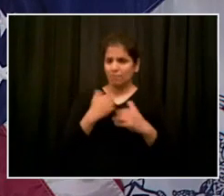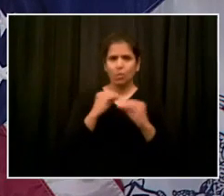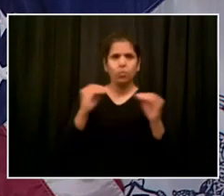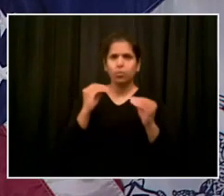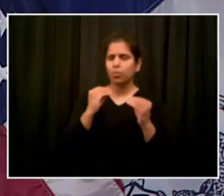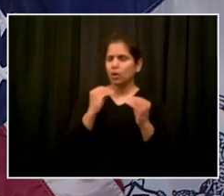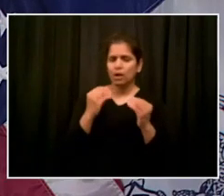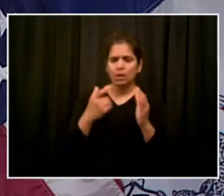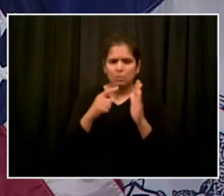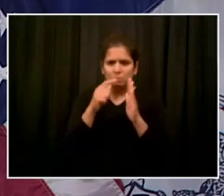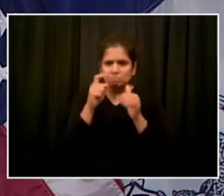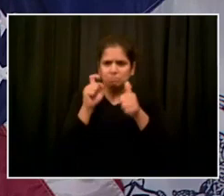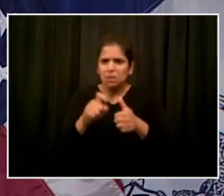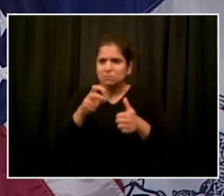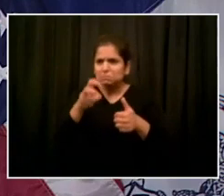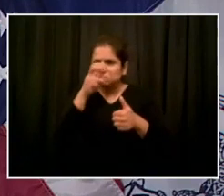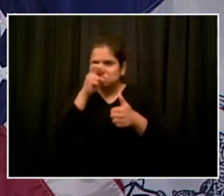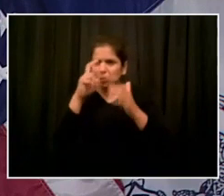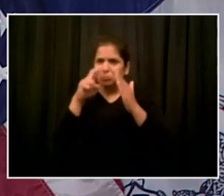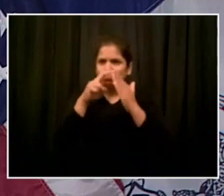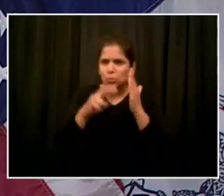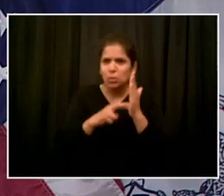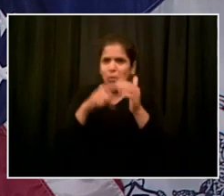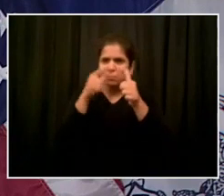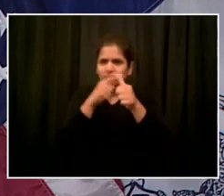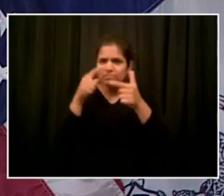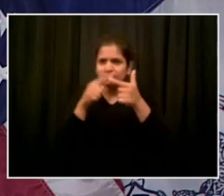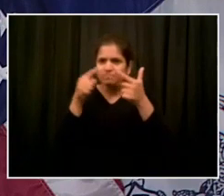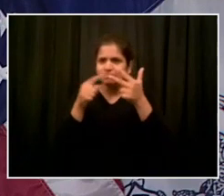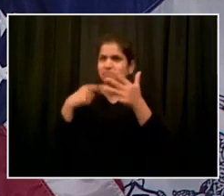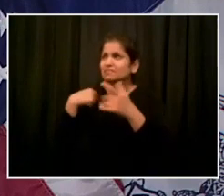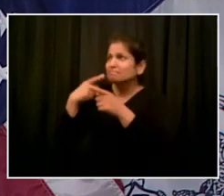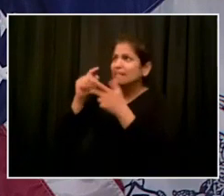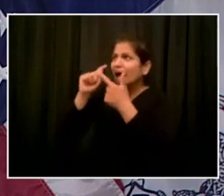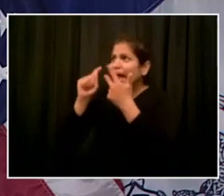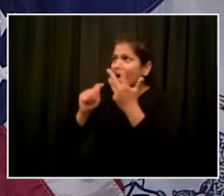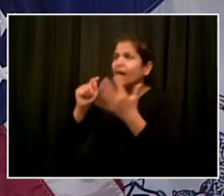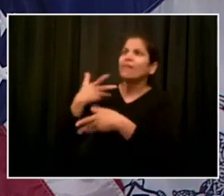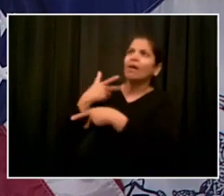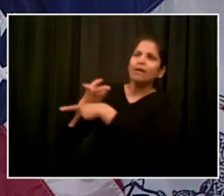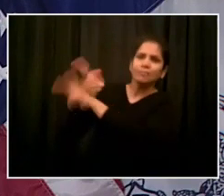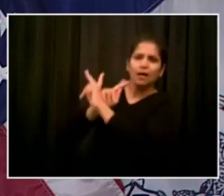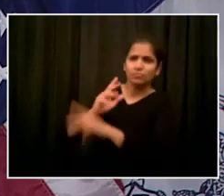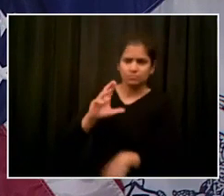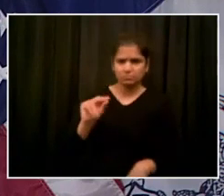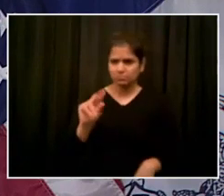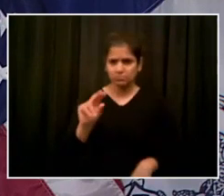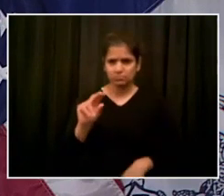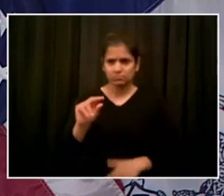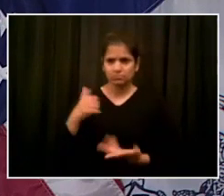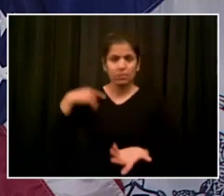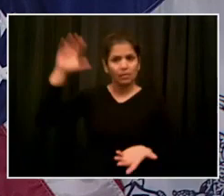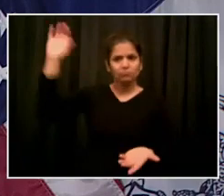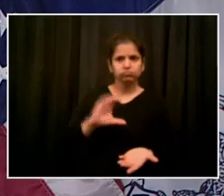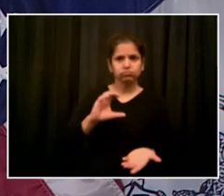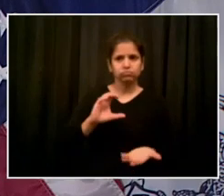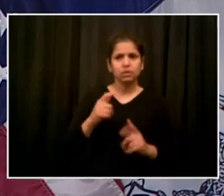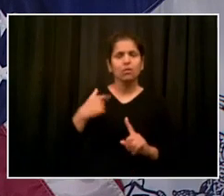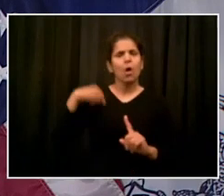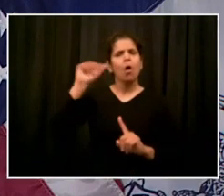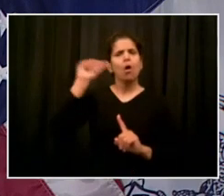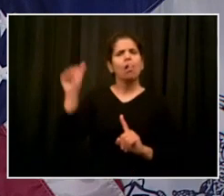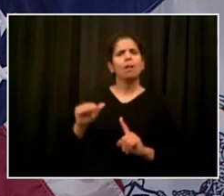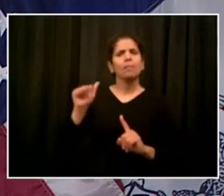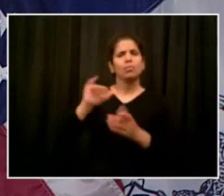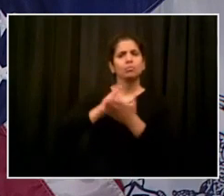Albany that it was critical to the lives of over 8 million New Yorkers and the future of New York State to help New York City come